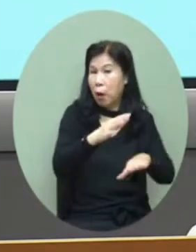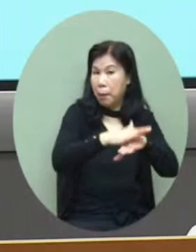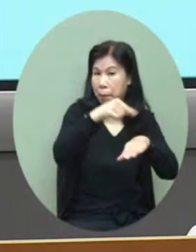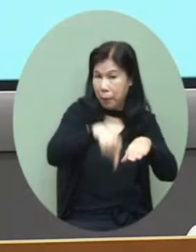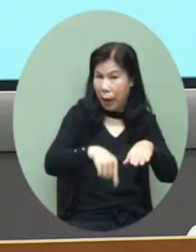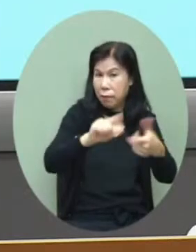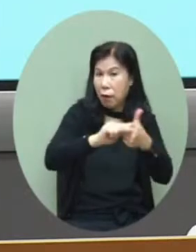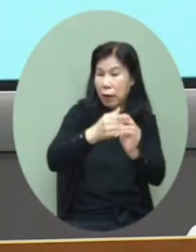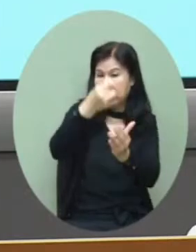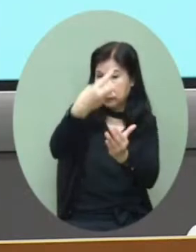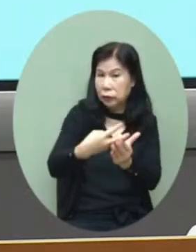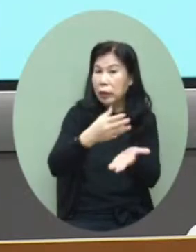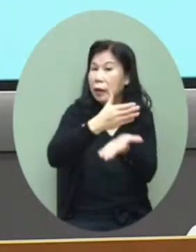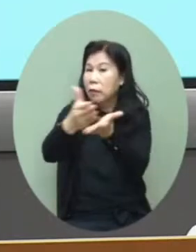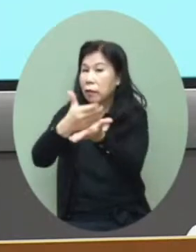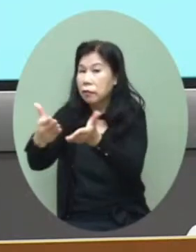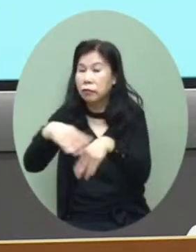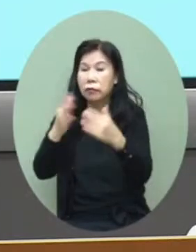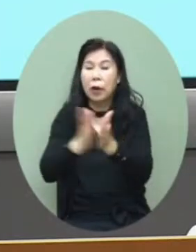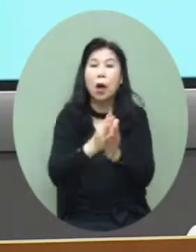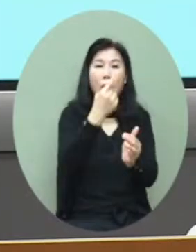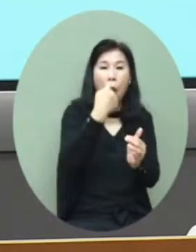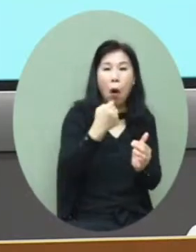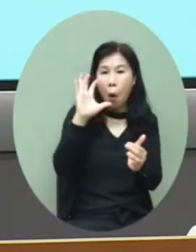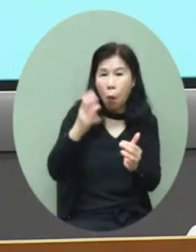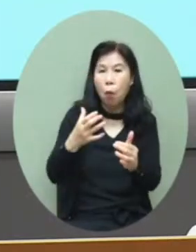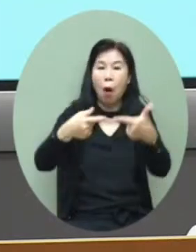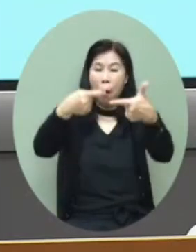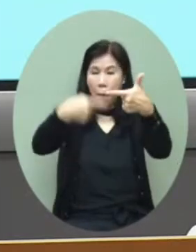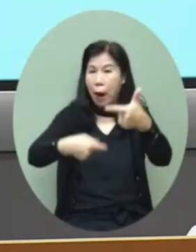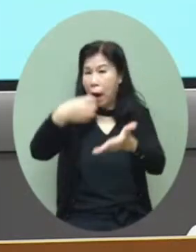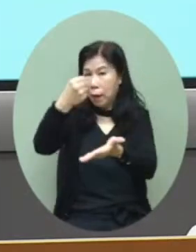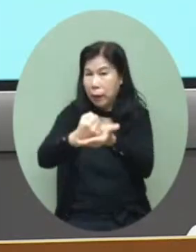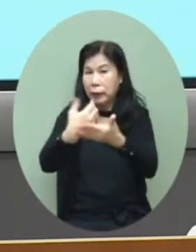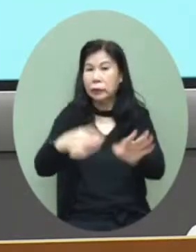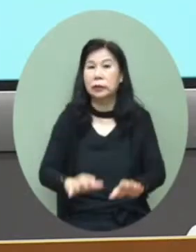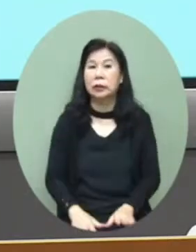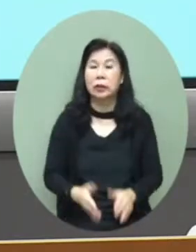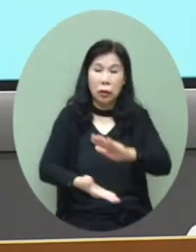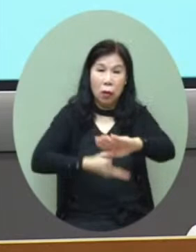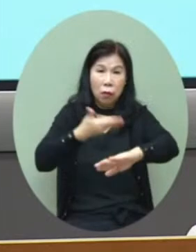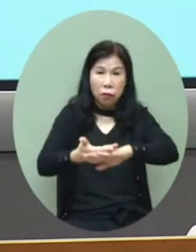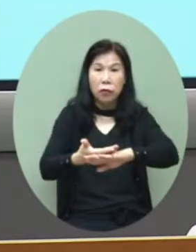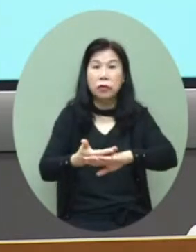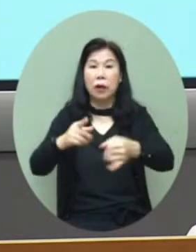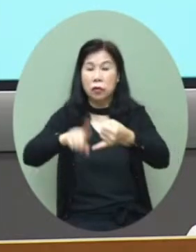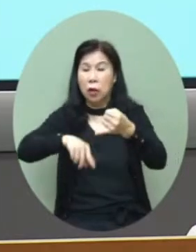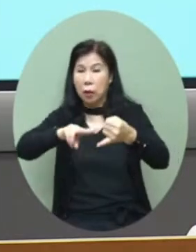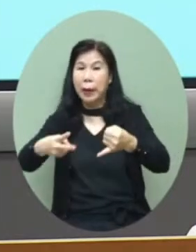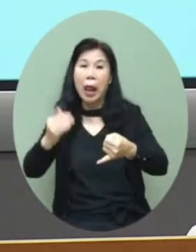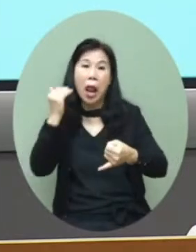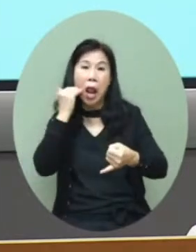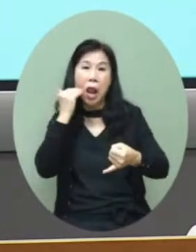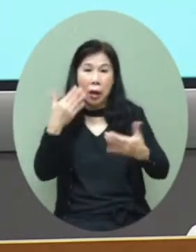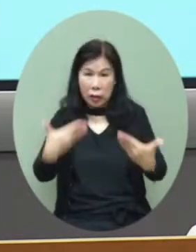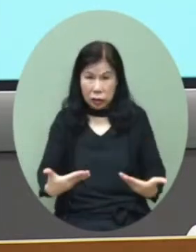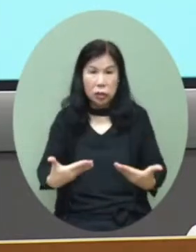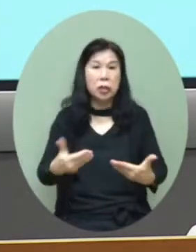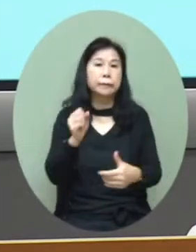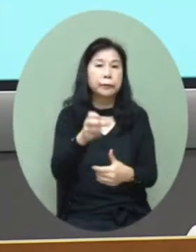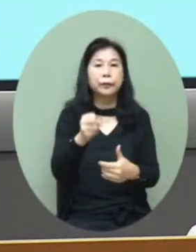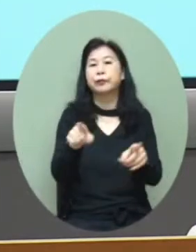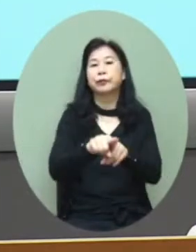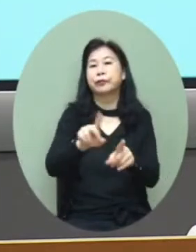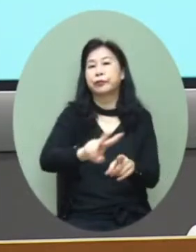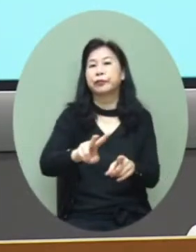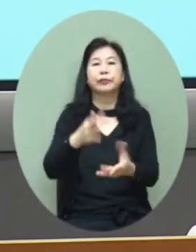are under real name. So we make use of the vaccine pass for the red